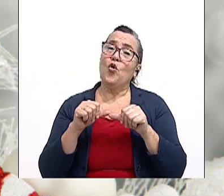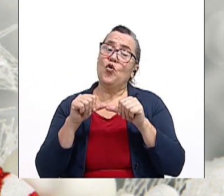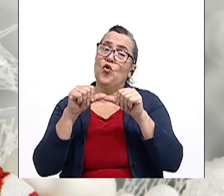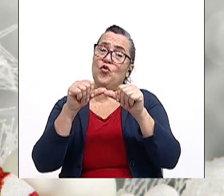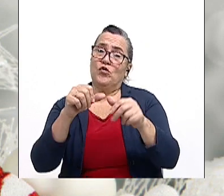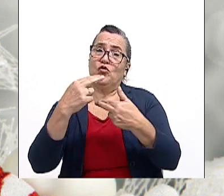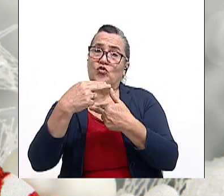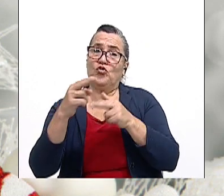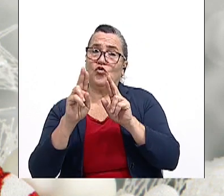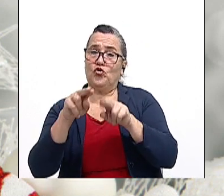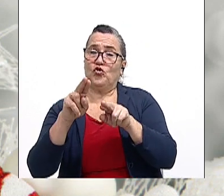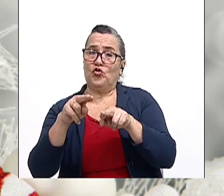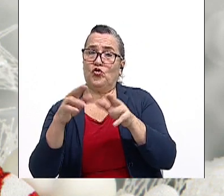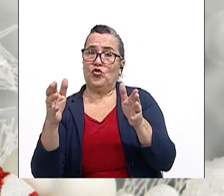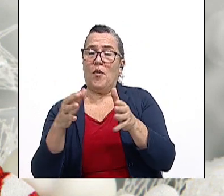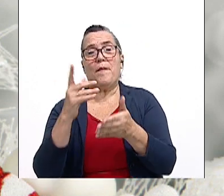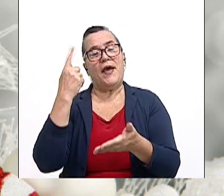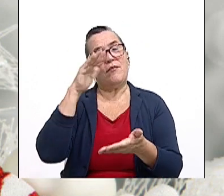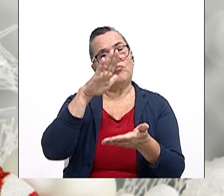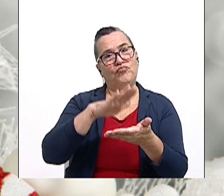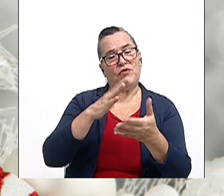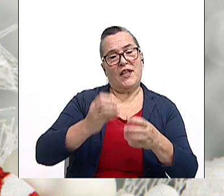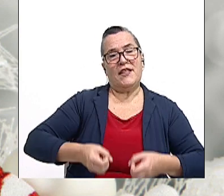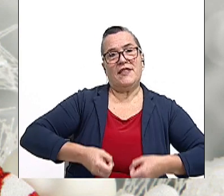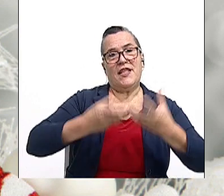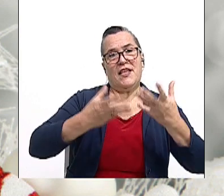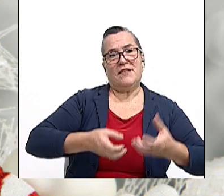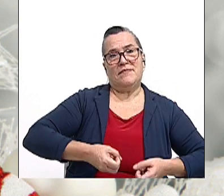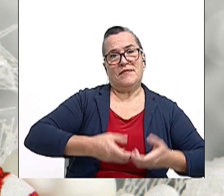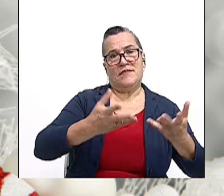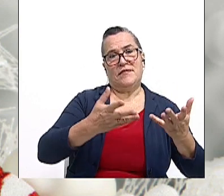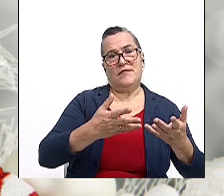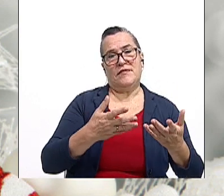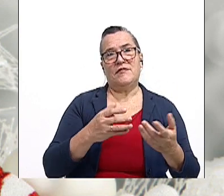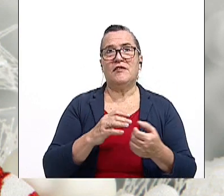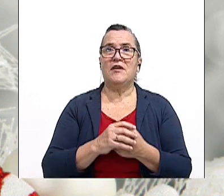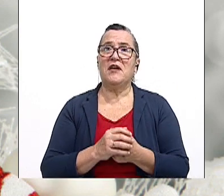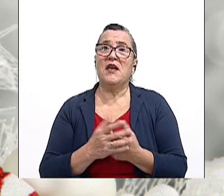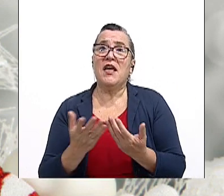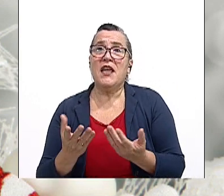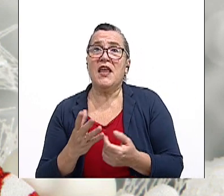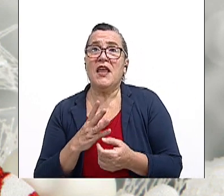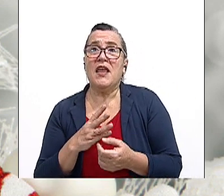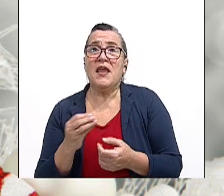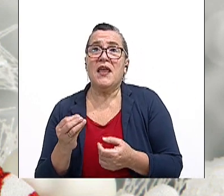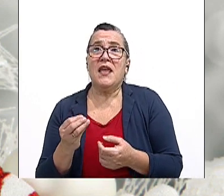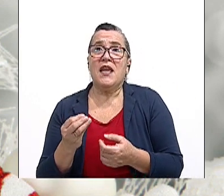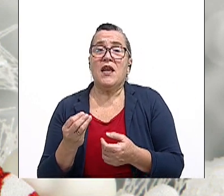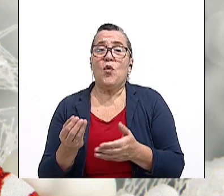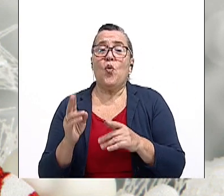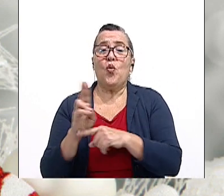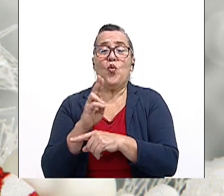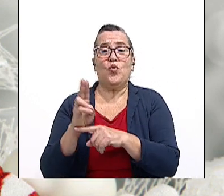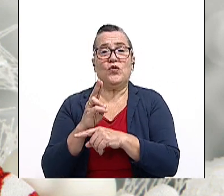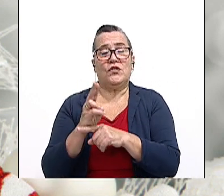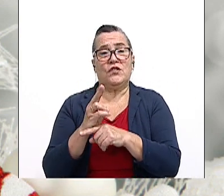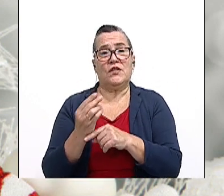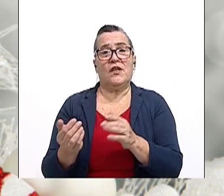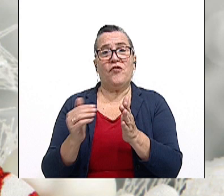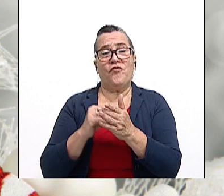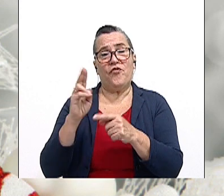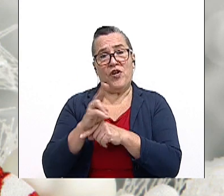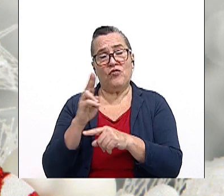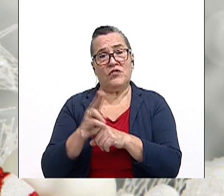gifts, minimize waste, and make gifts from recycled material. It